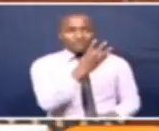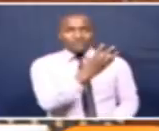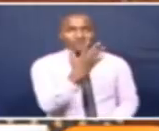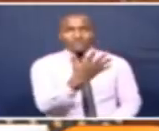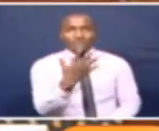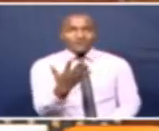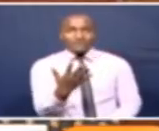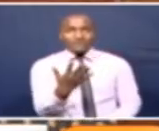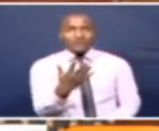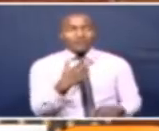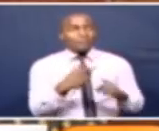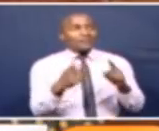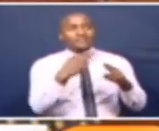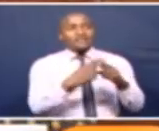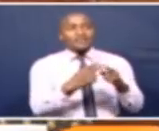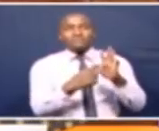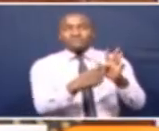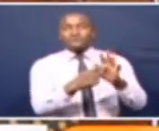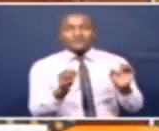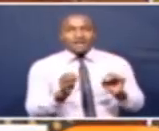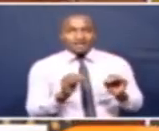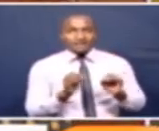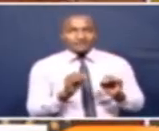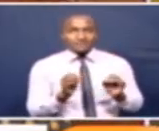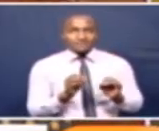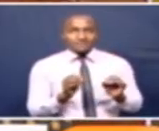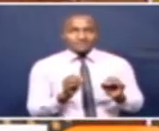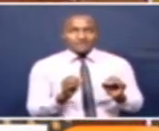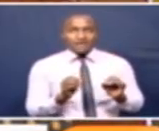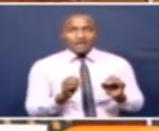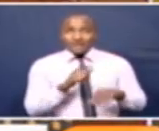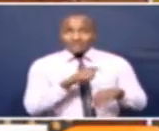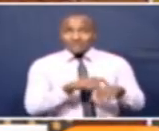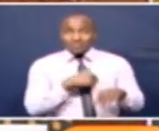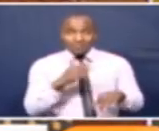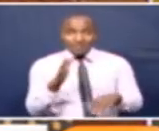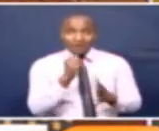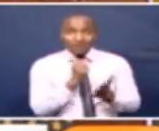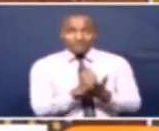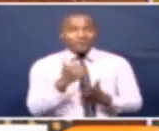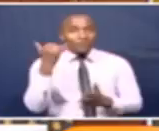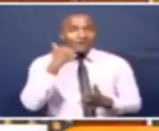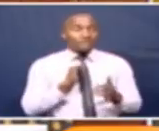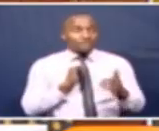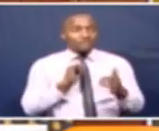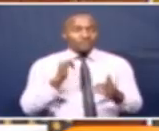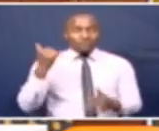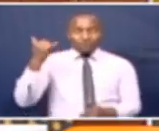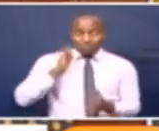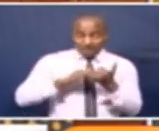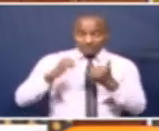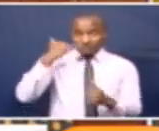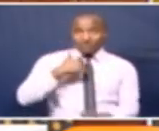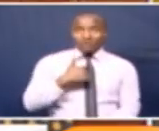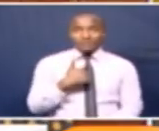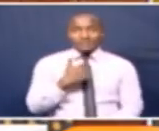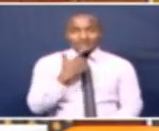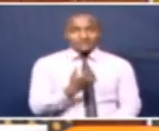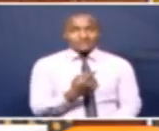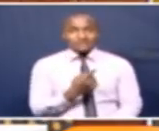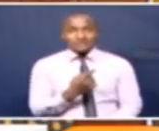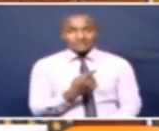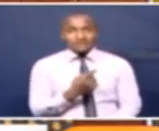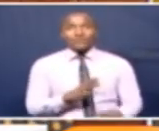455, but the name was not showing up on TV. So when I was going back to the office, my wife called me and told me that